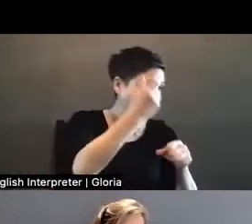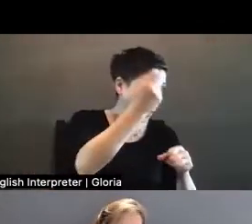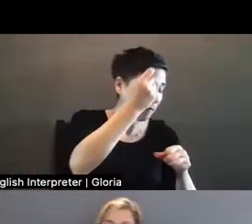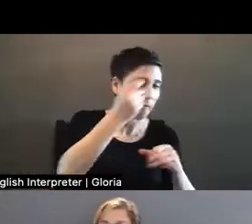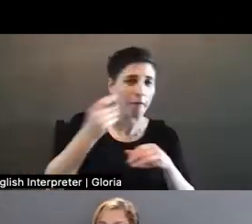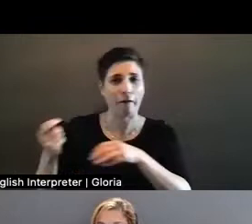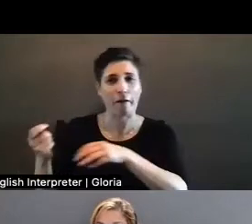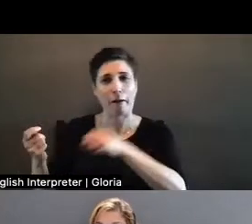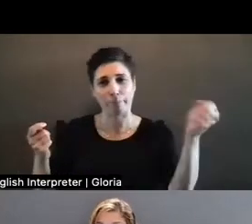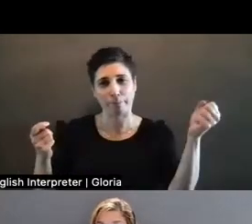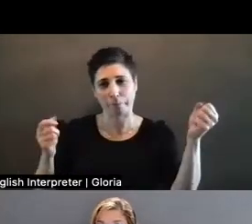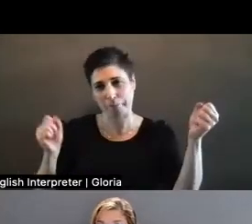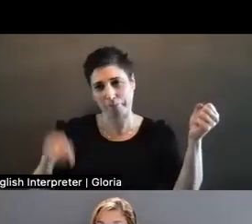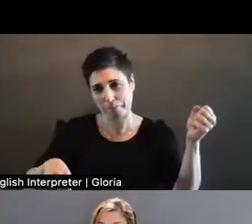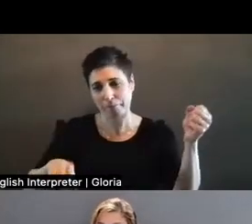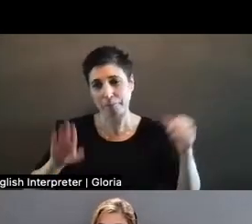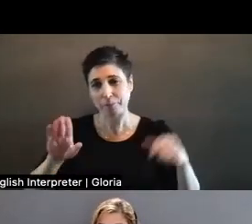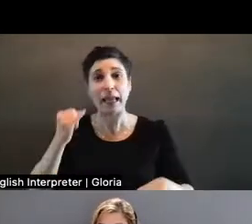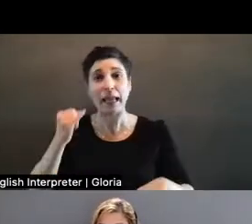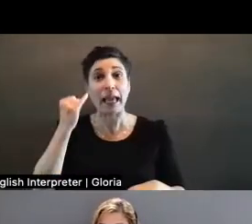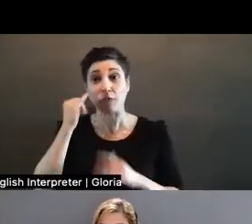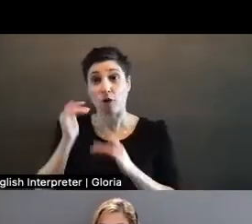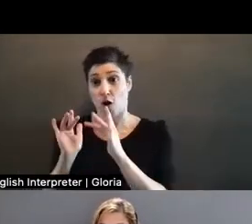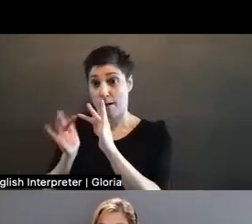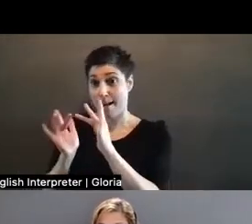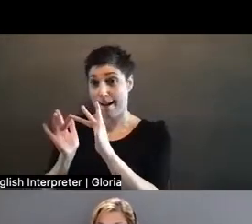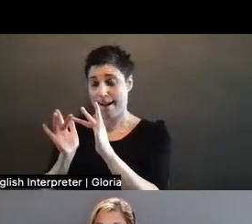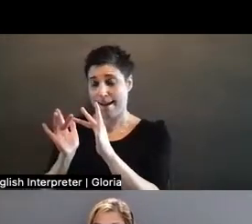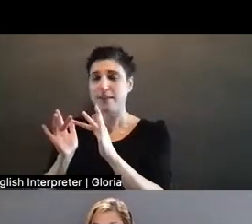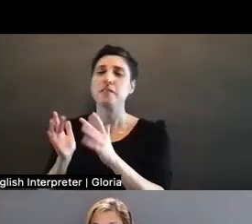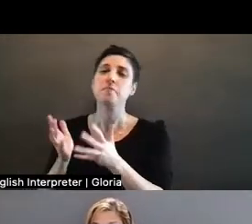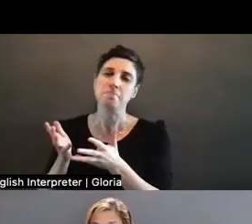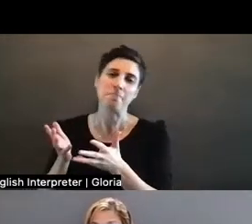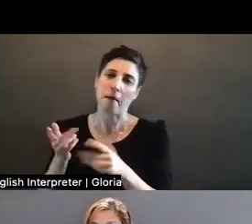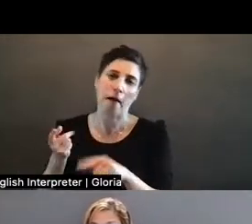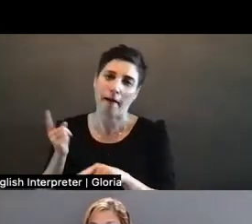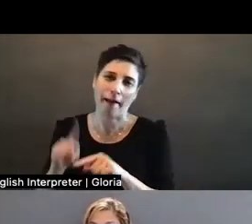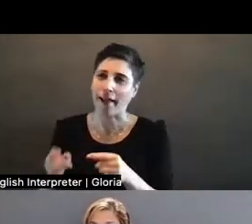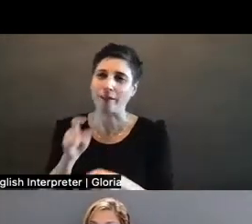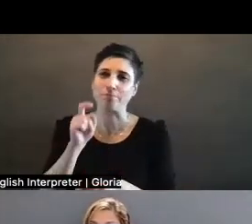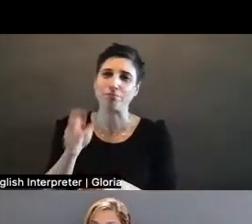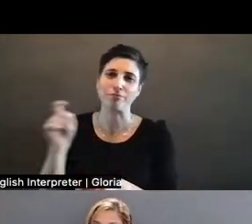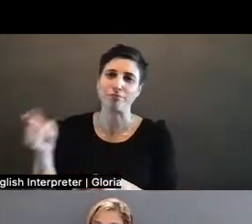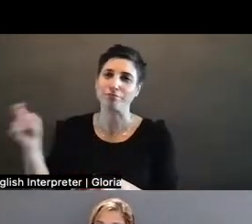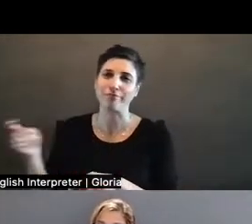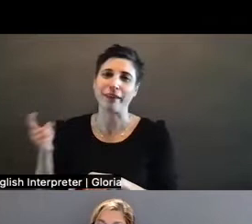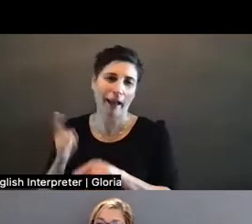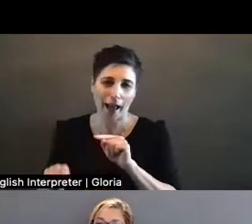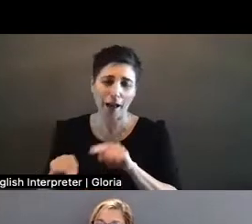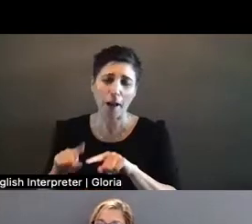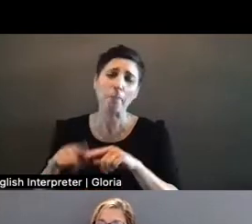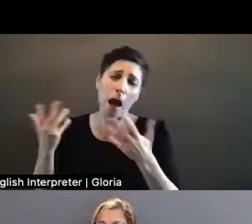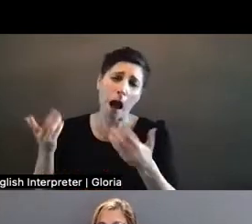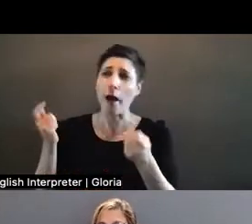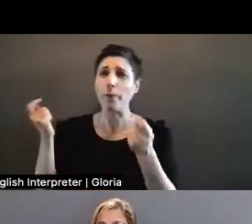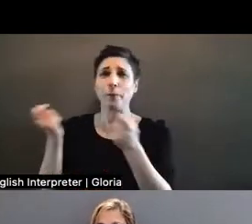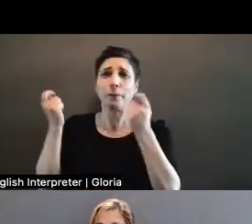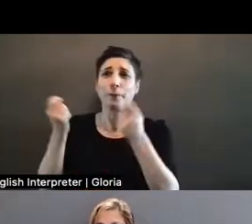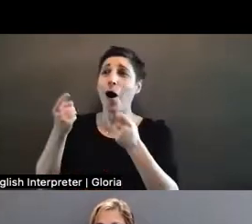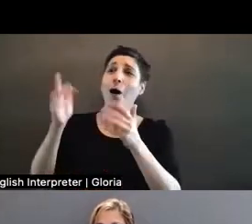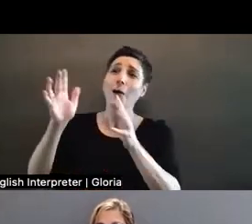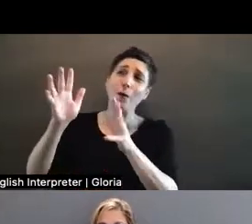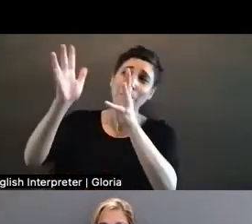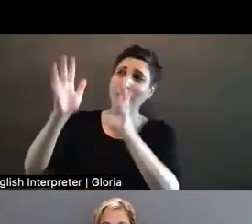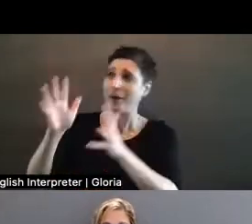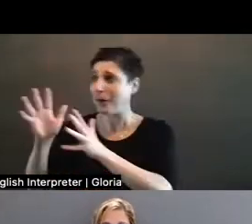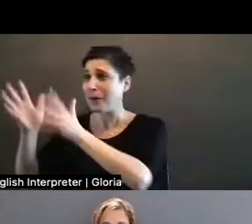we're if we're online, we can't do that in the same way, but we celebrate the successes, of